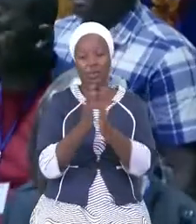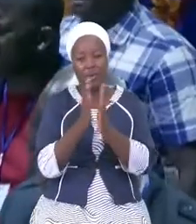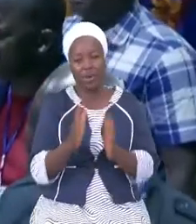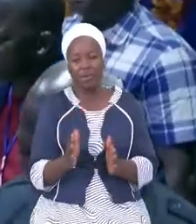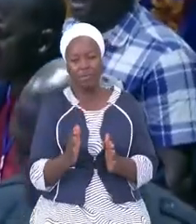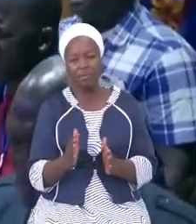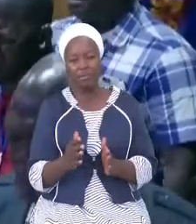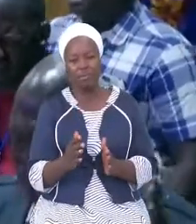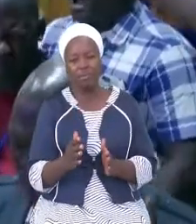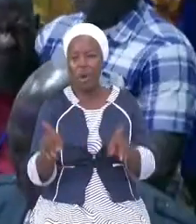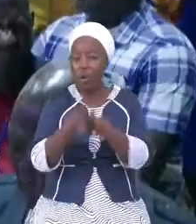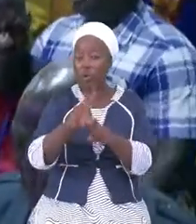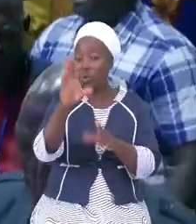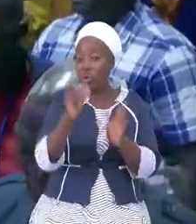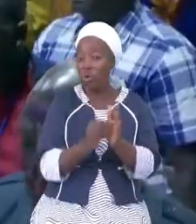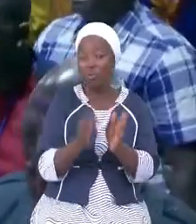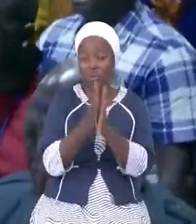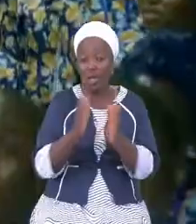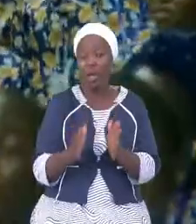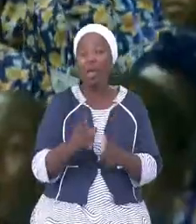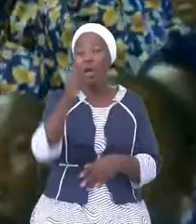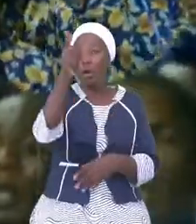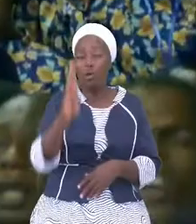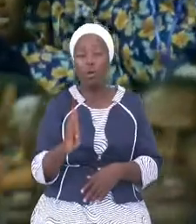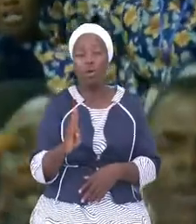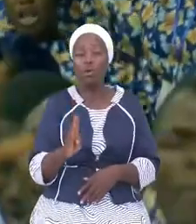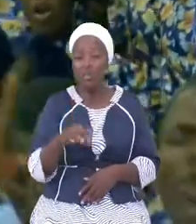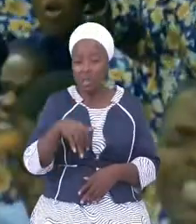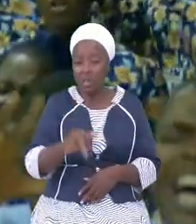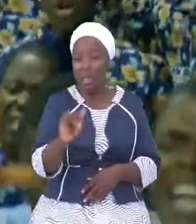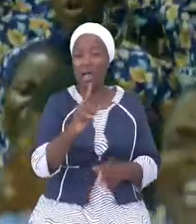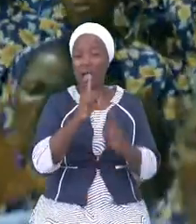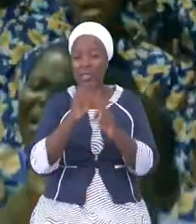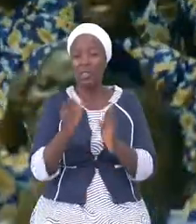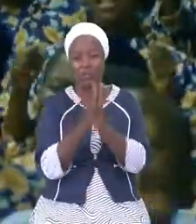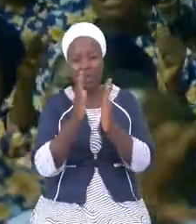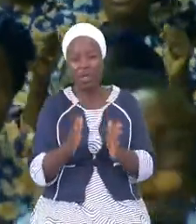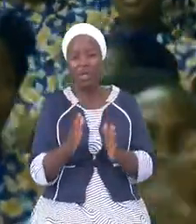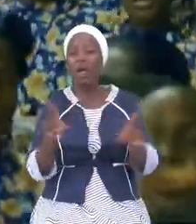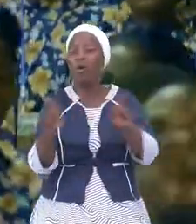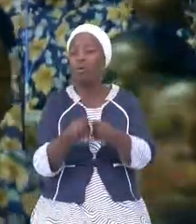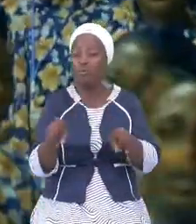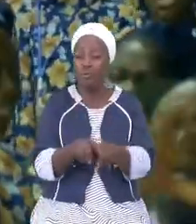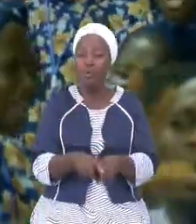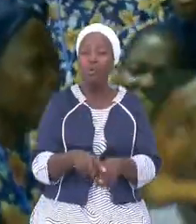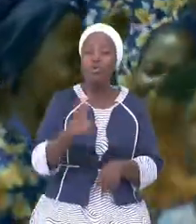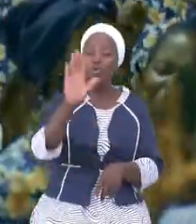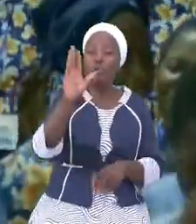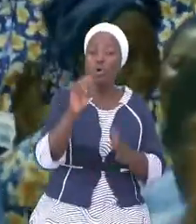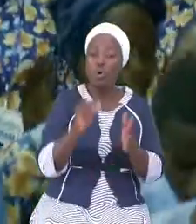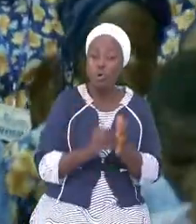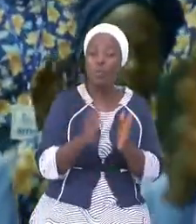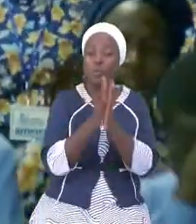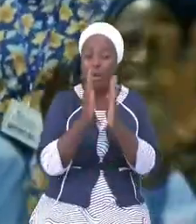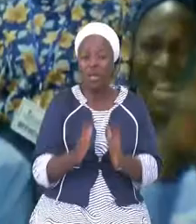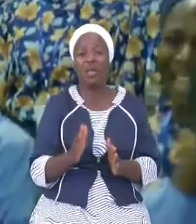even your own prayer. God still answers prayer, even your own